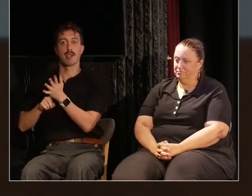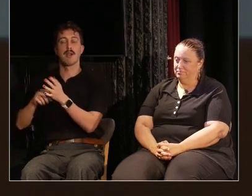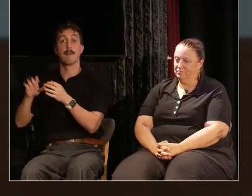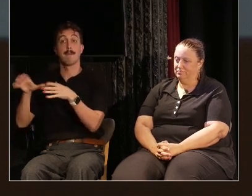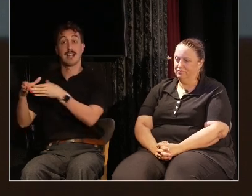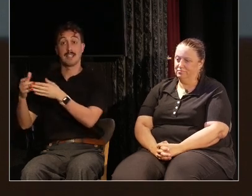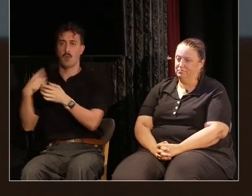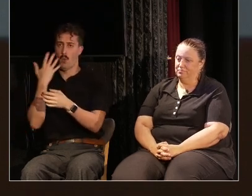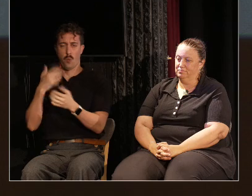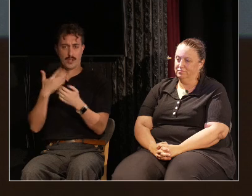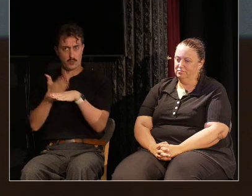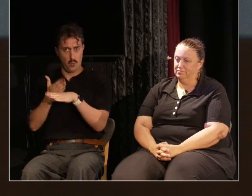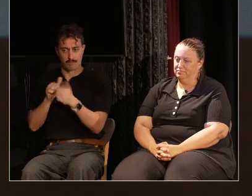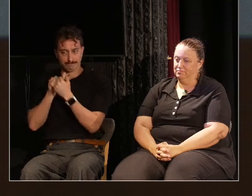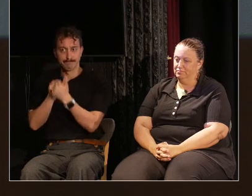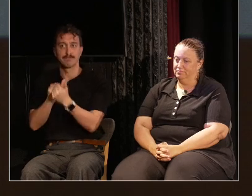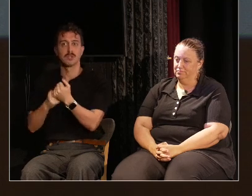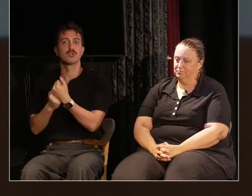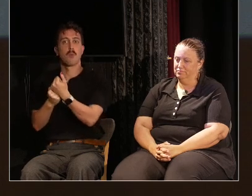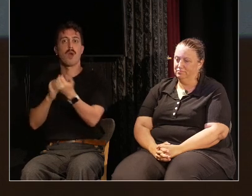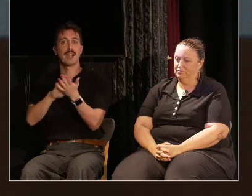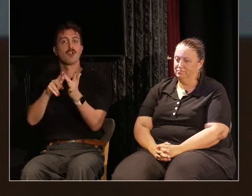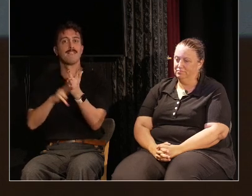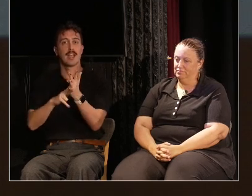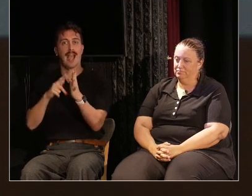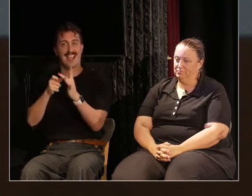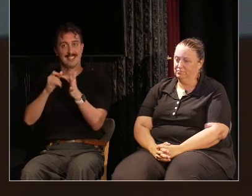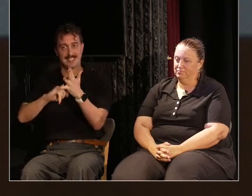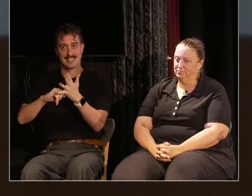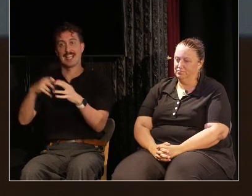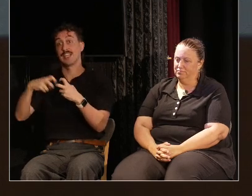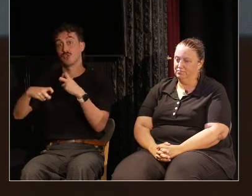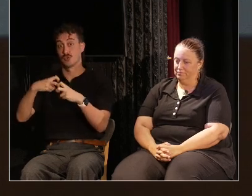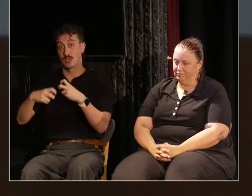on HIV/AIDS issues. And personally, I'm very committed to making sure that